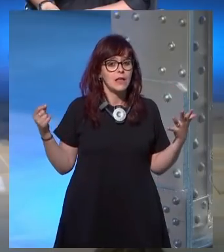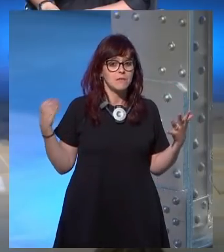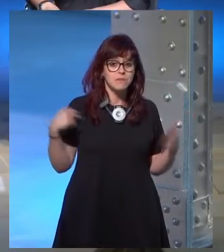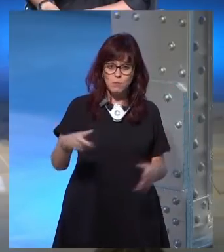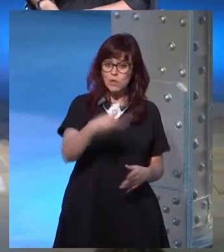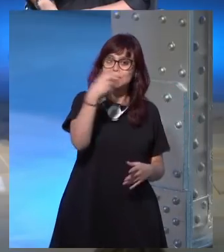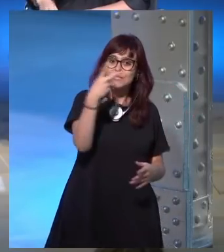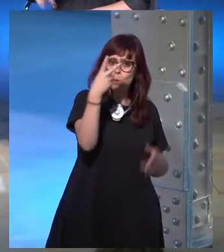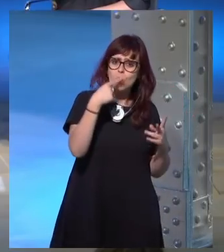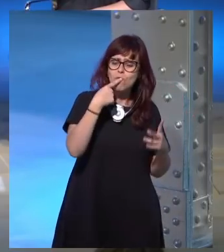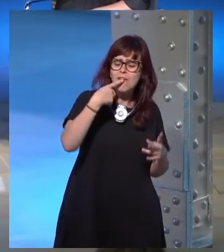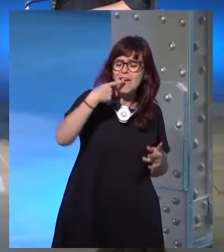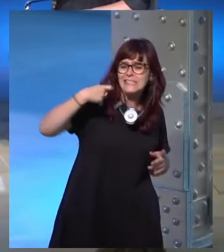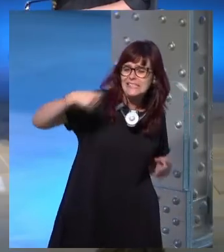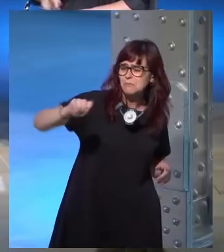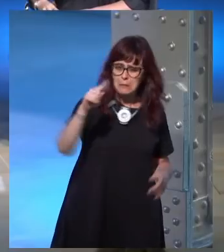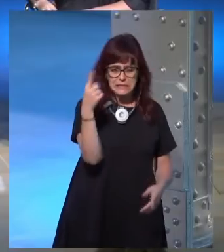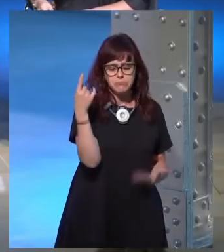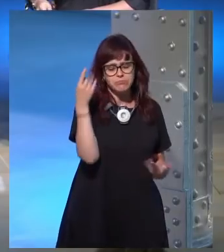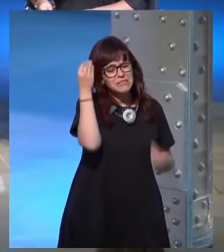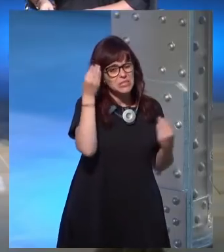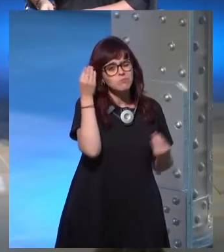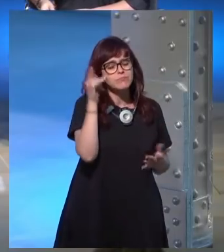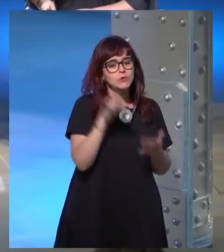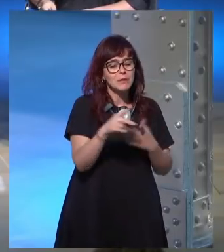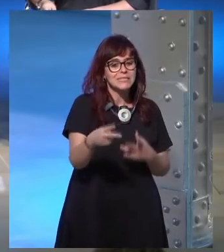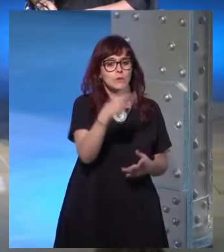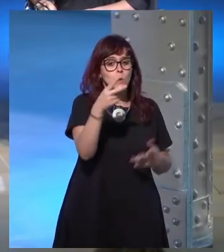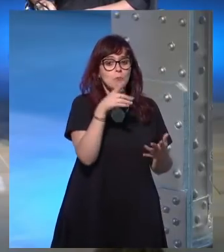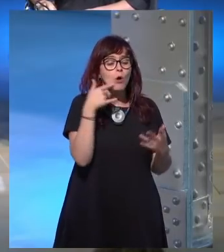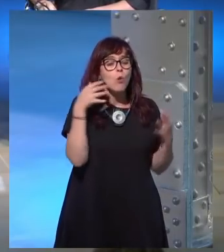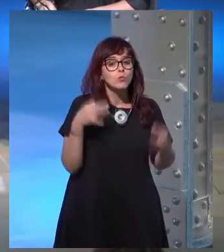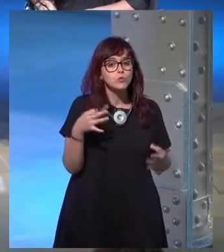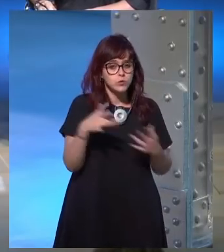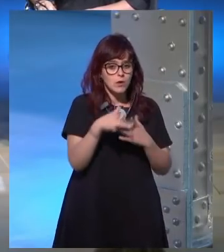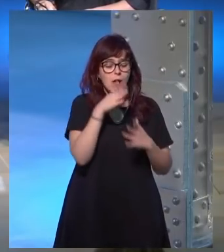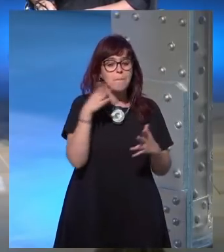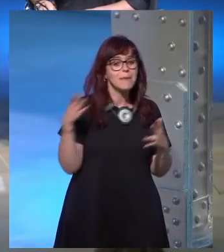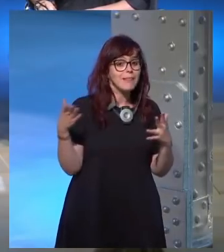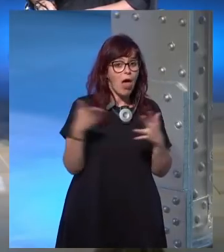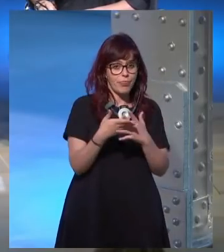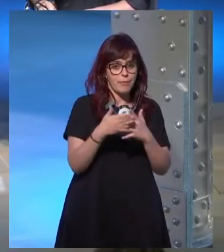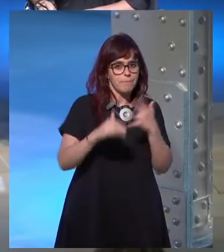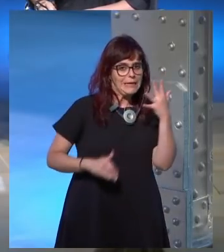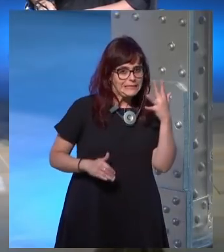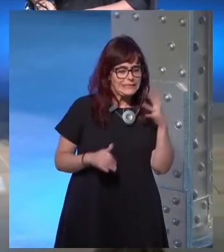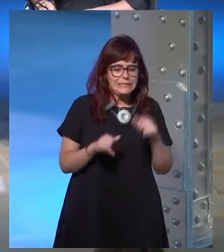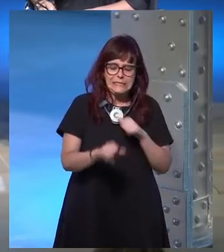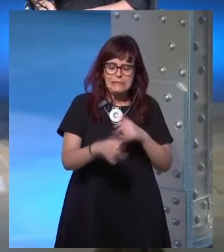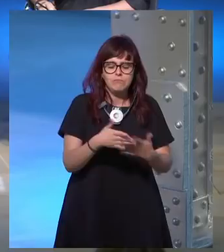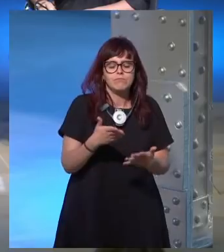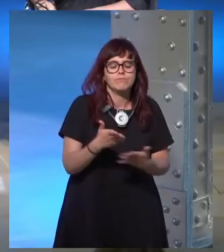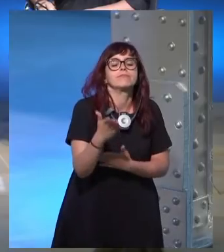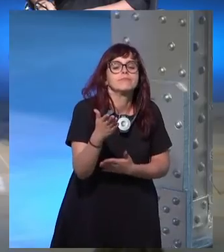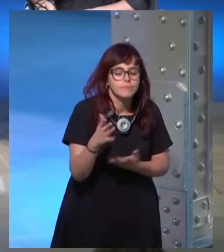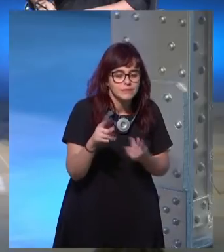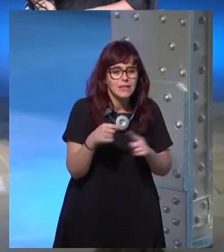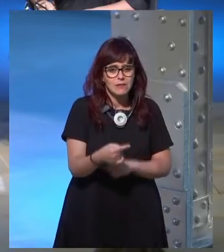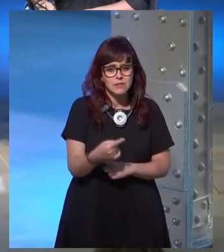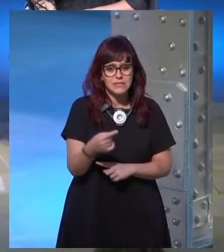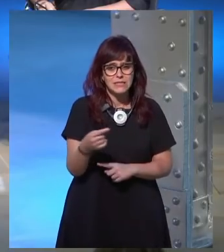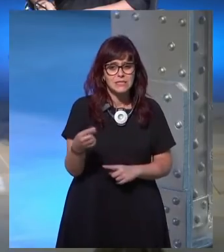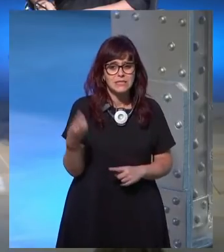the entire second half of that book and rewrote it. But honestly, the one I'm working on right now, the third book in the World Breaker series, is probably the